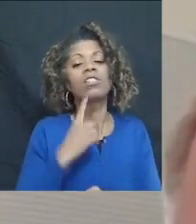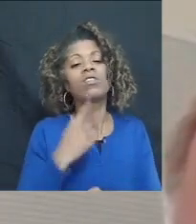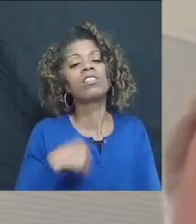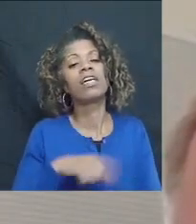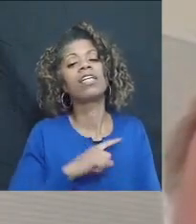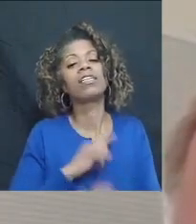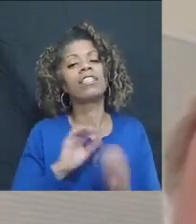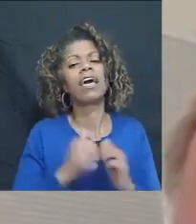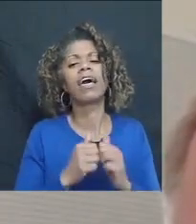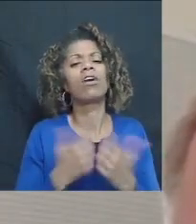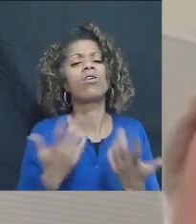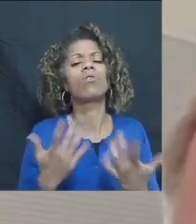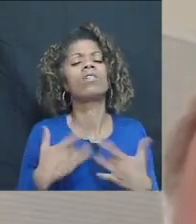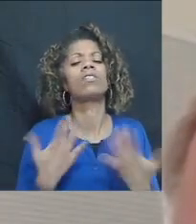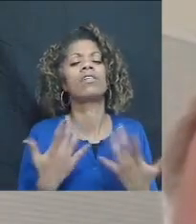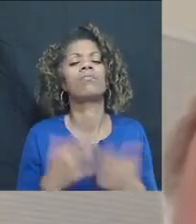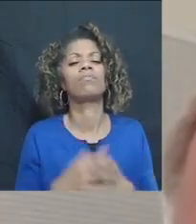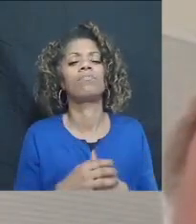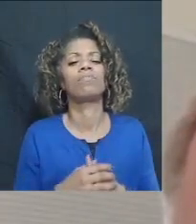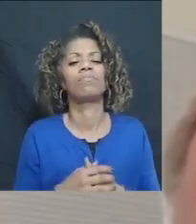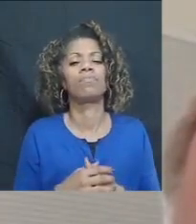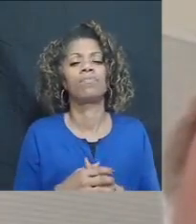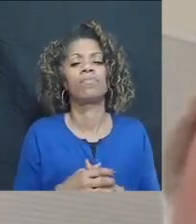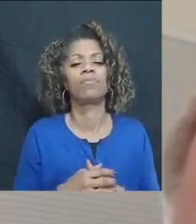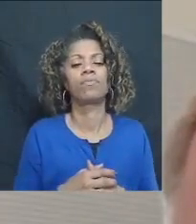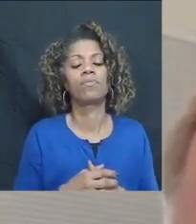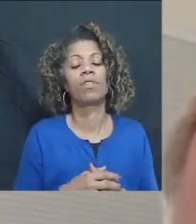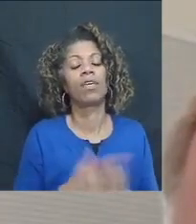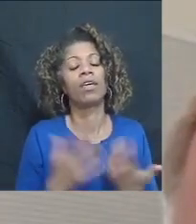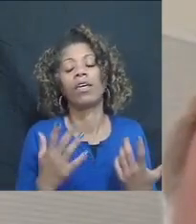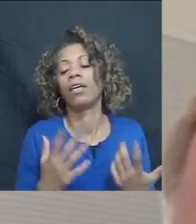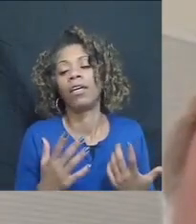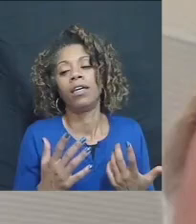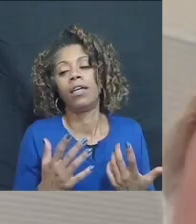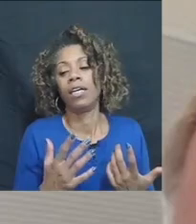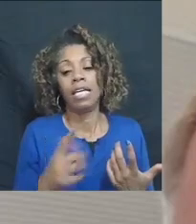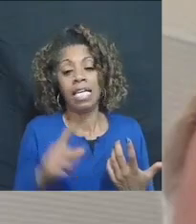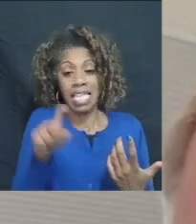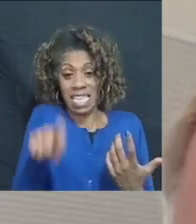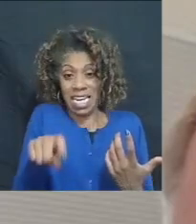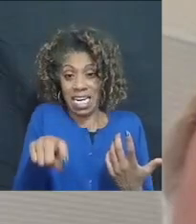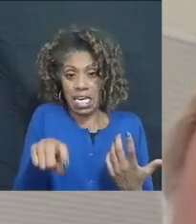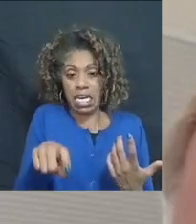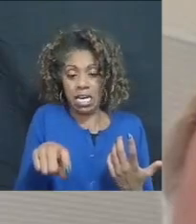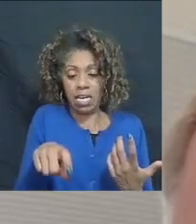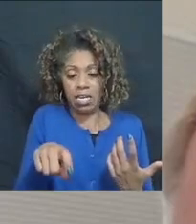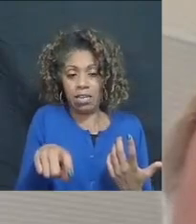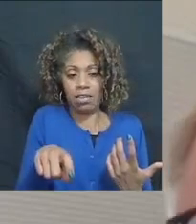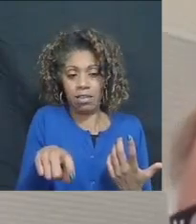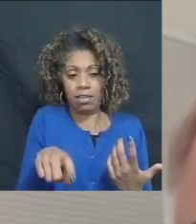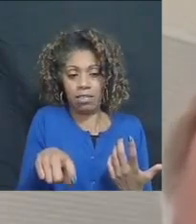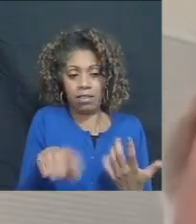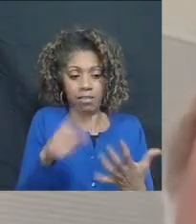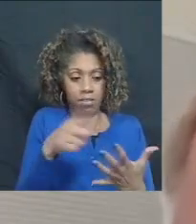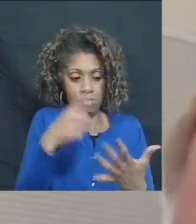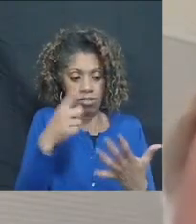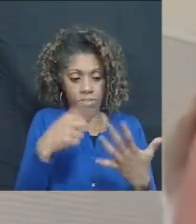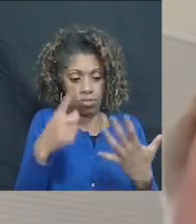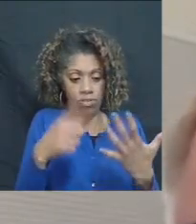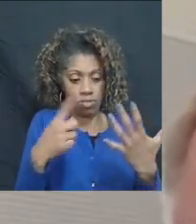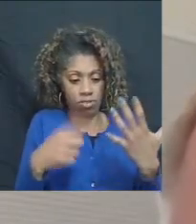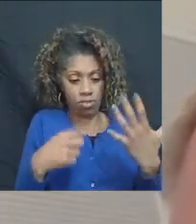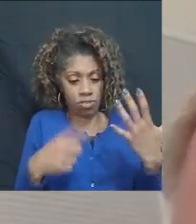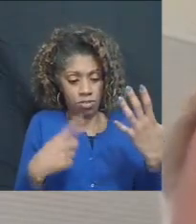So first of all, the need is just tremendous with this. And the funding that we brought in the door, we've been getting out the door very